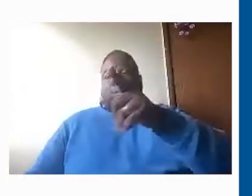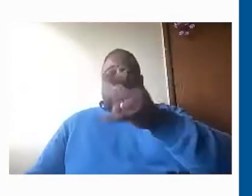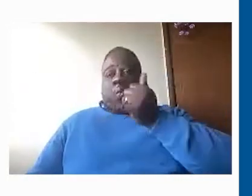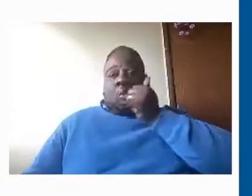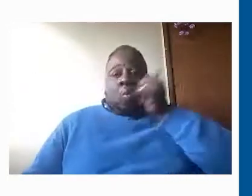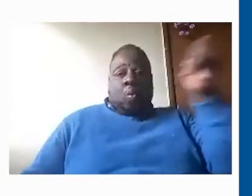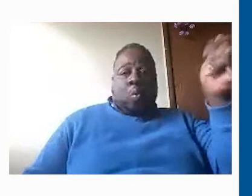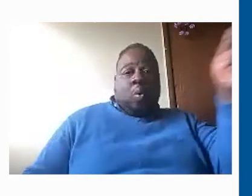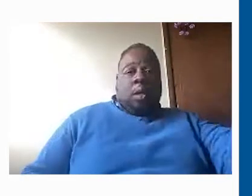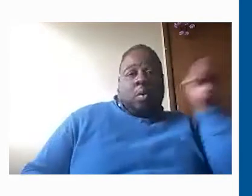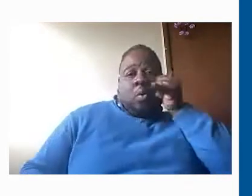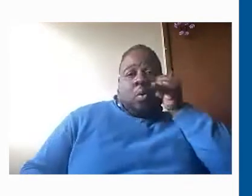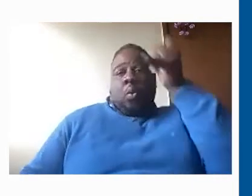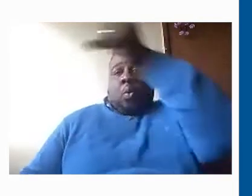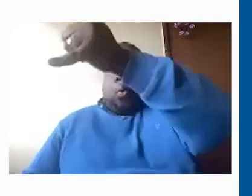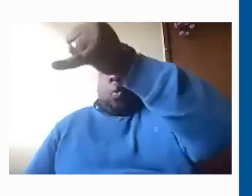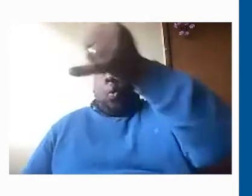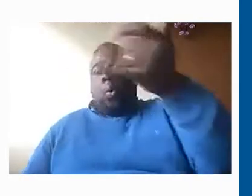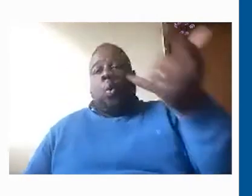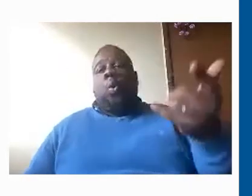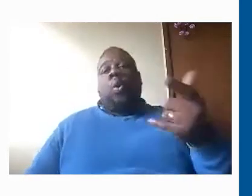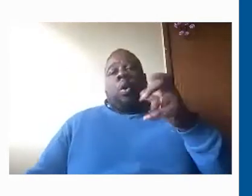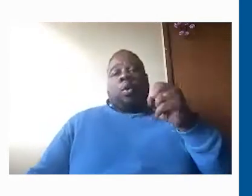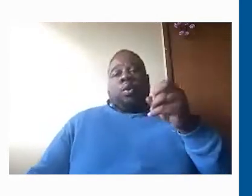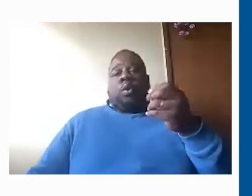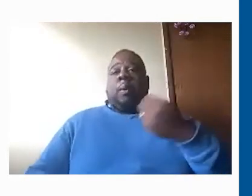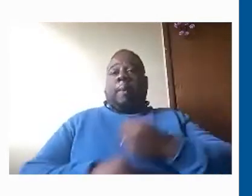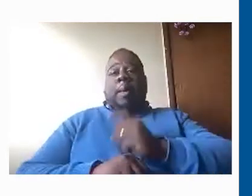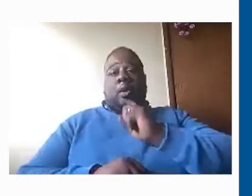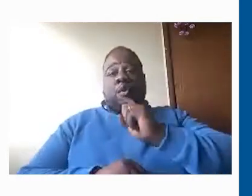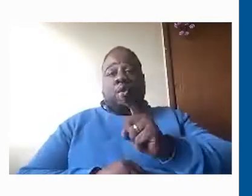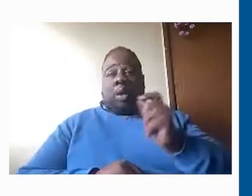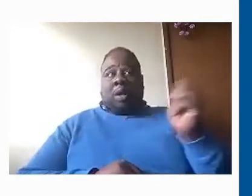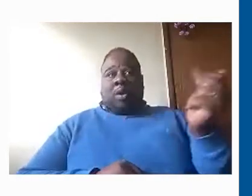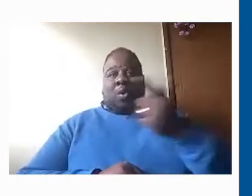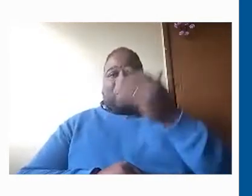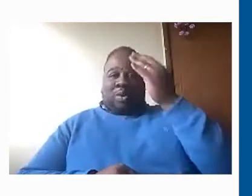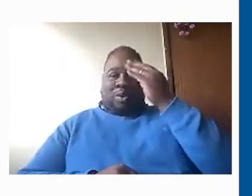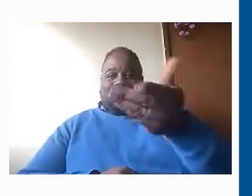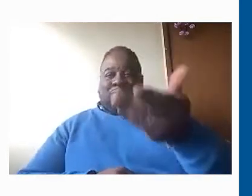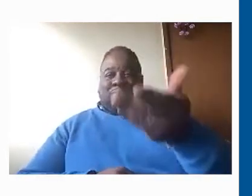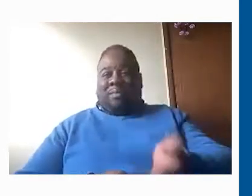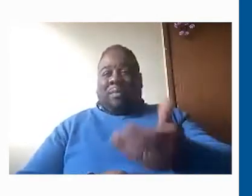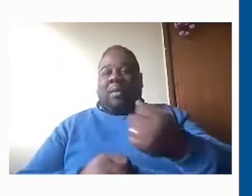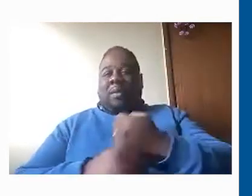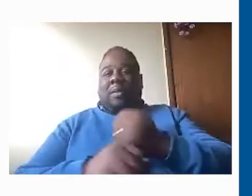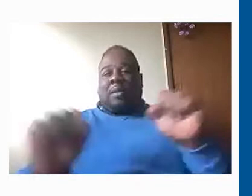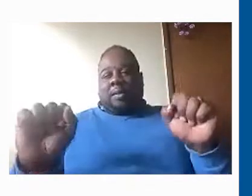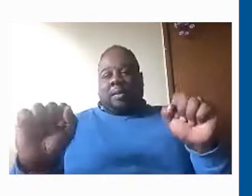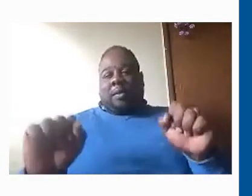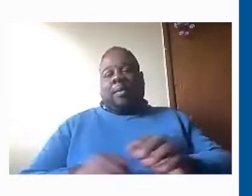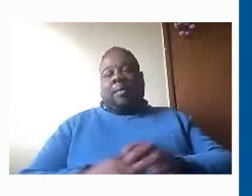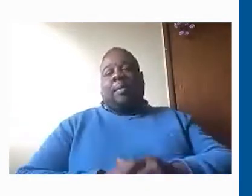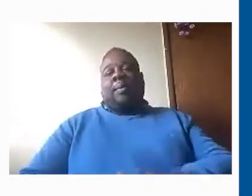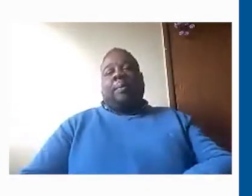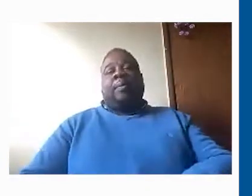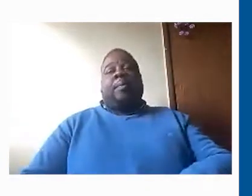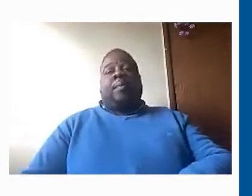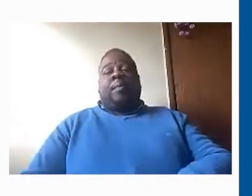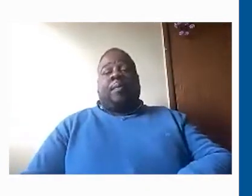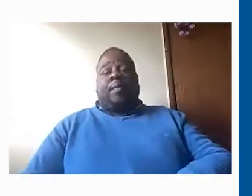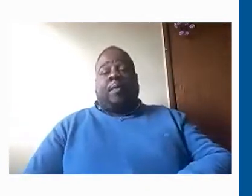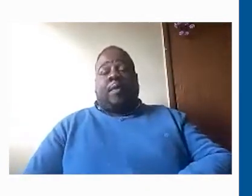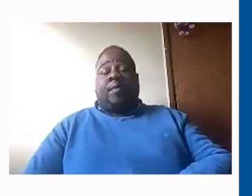that information that, so-and-so is safe and everything is okay. For certain emergencies where you need